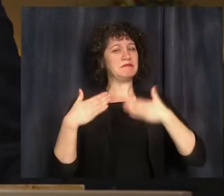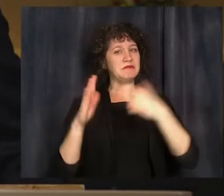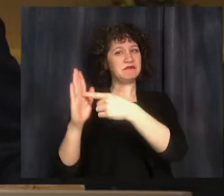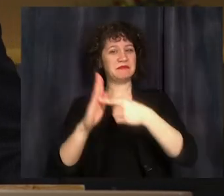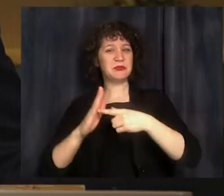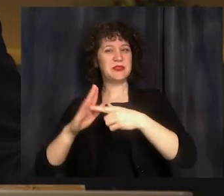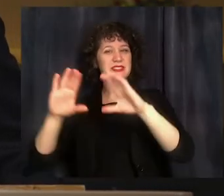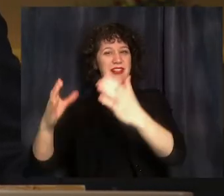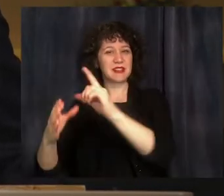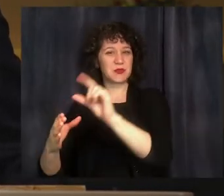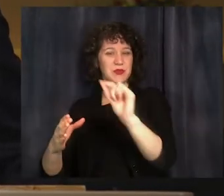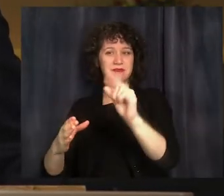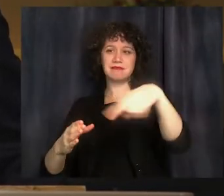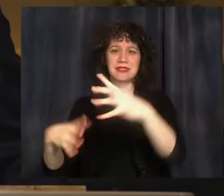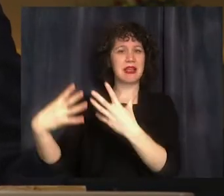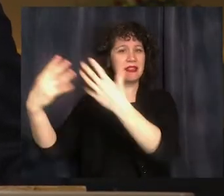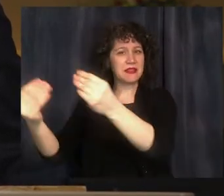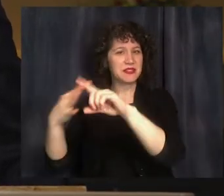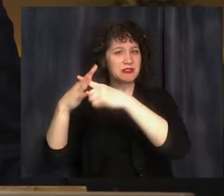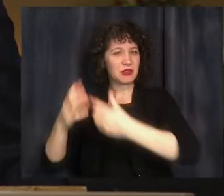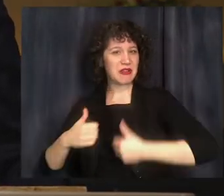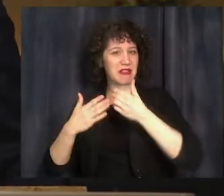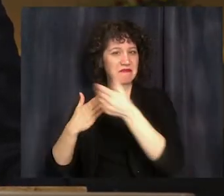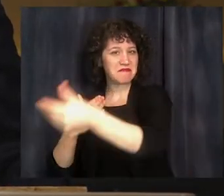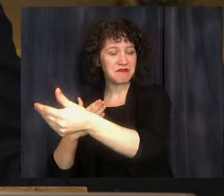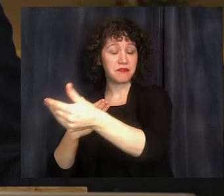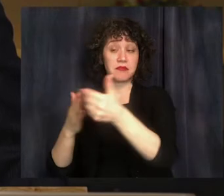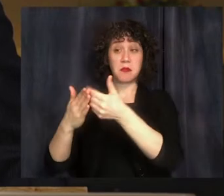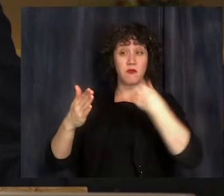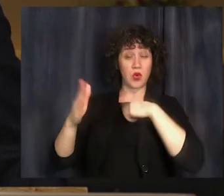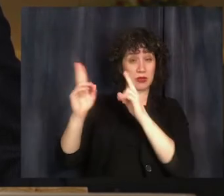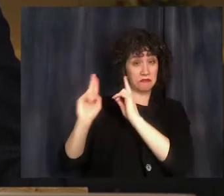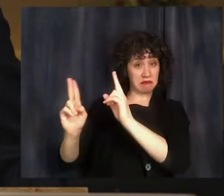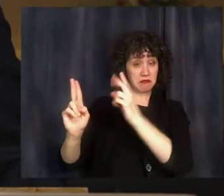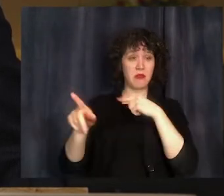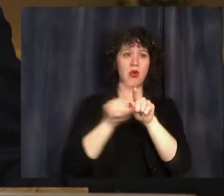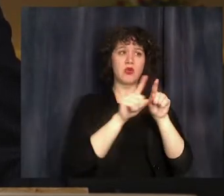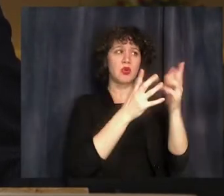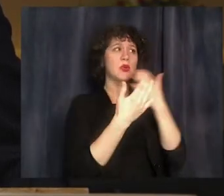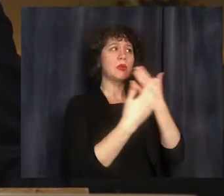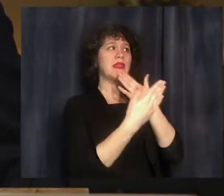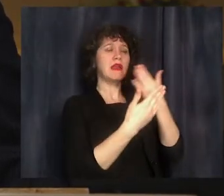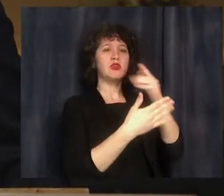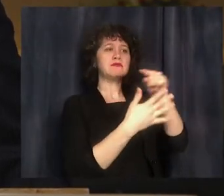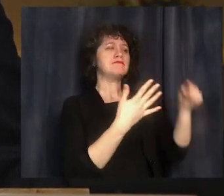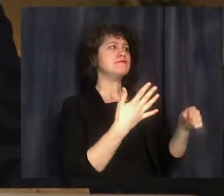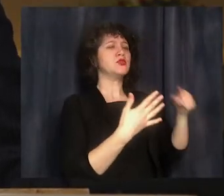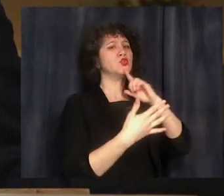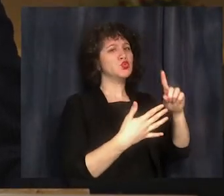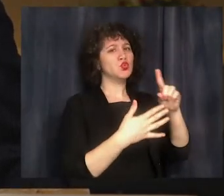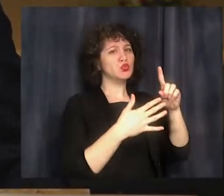leave us to begin their next phase of life. Before we begin honoring our graduates, I also want to say thank you to the true